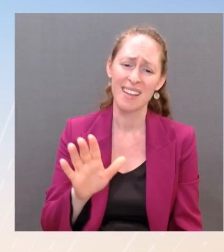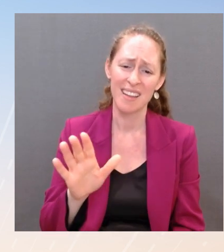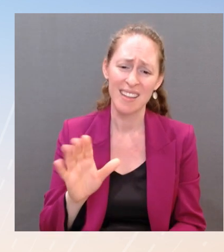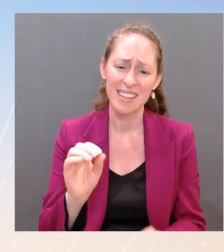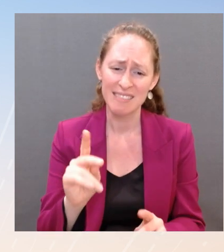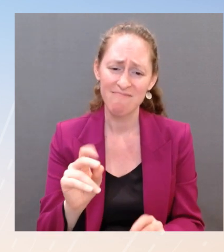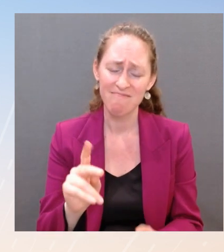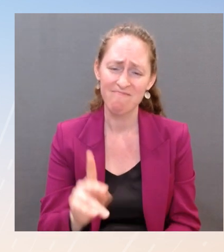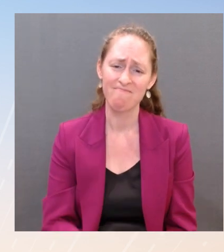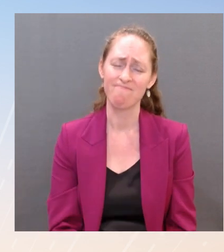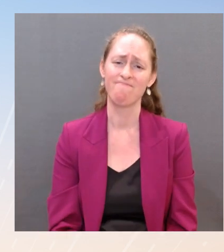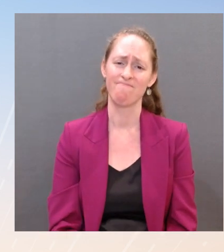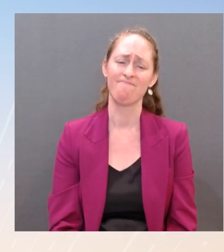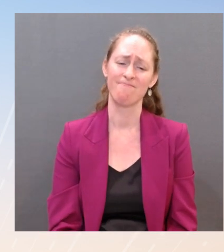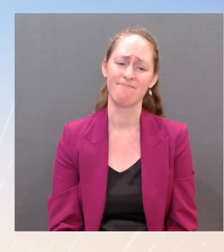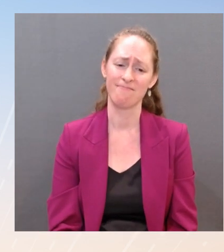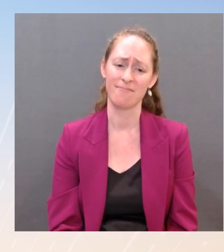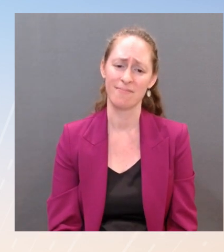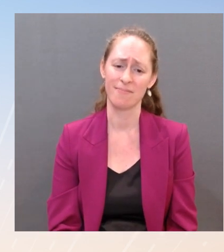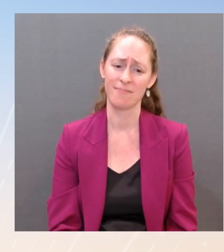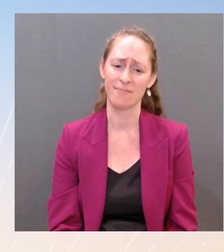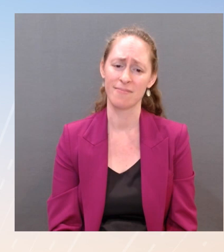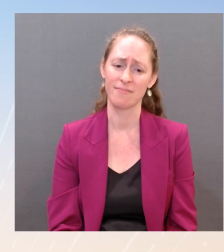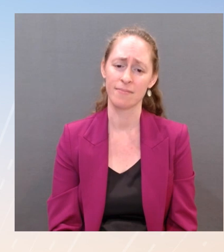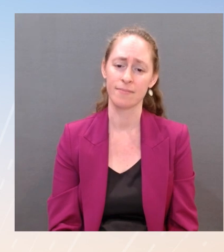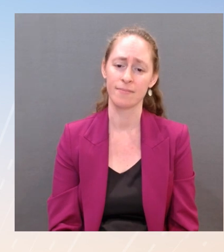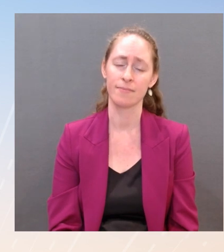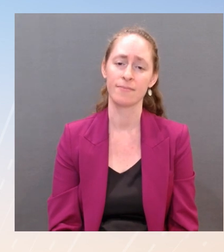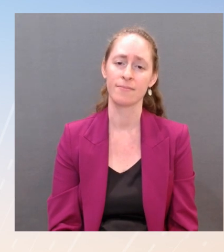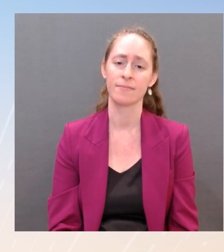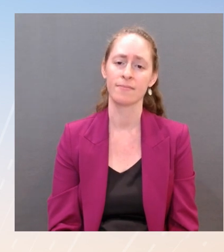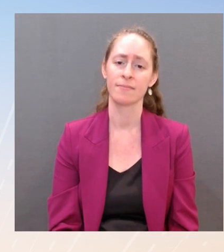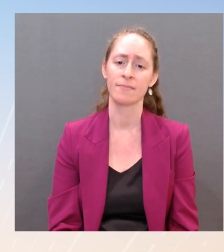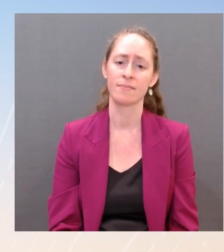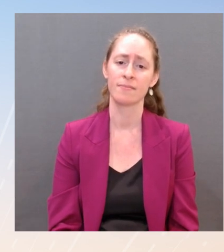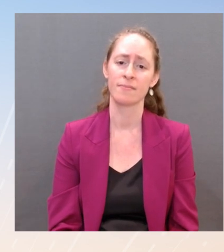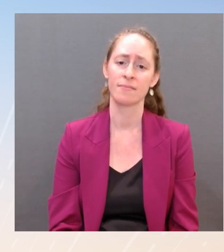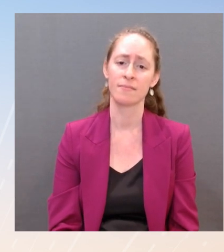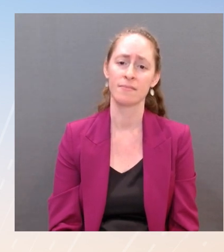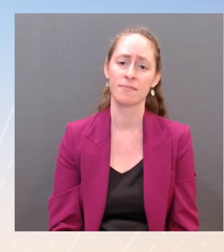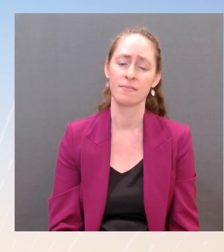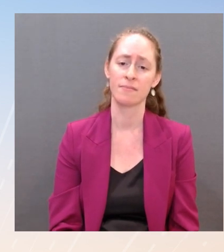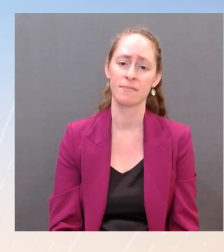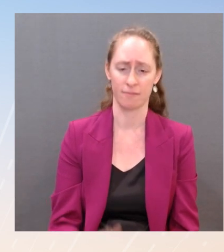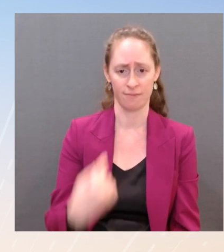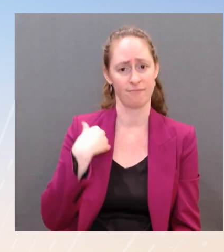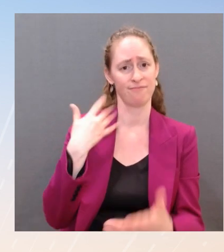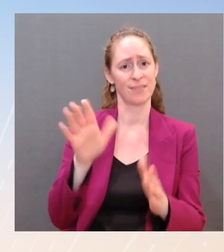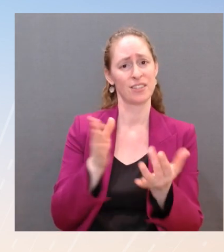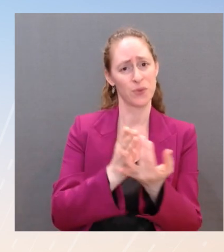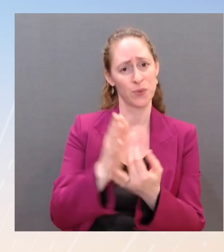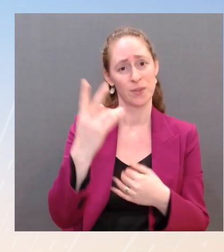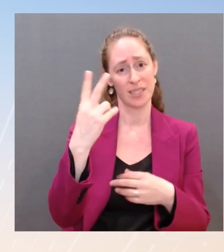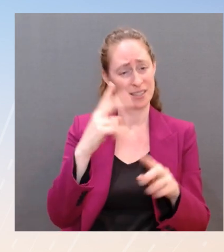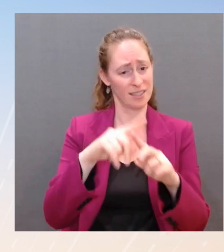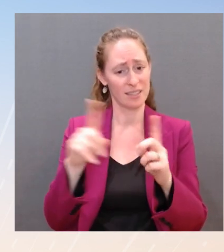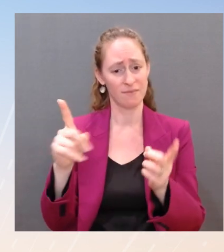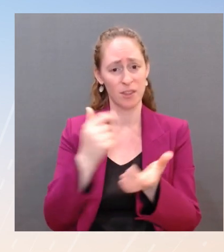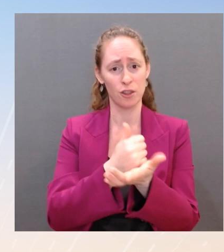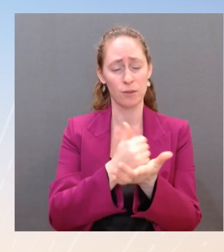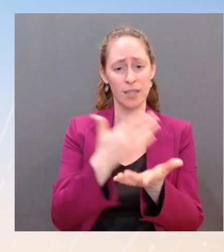I went through, you know, two different therapists, you know, and that was a really big step for me.